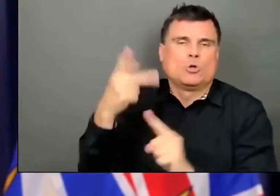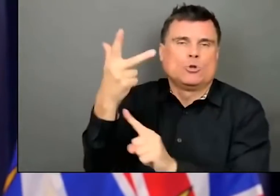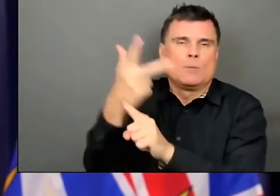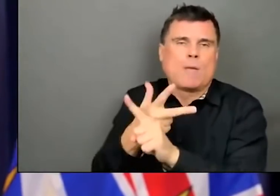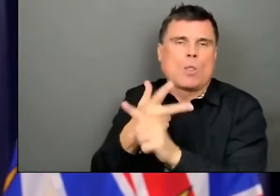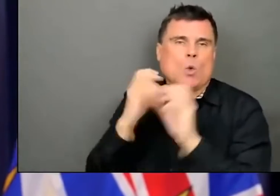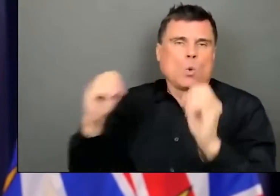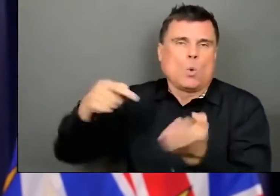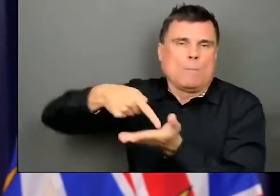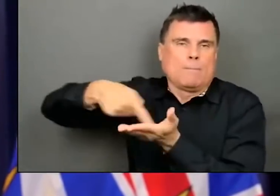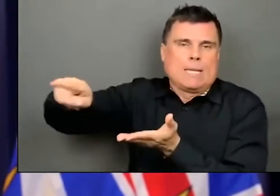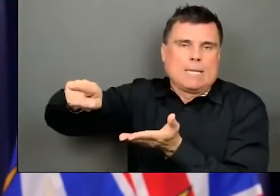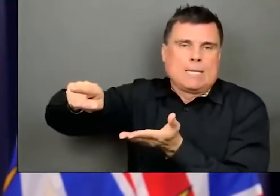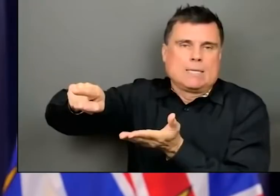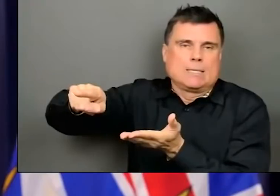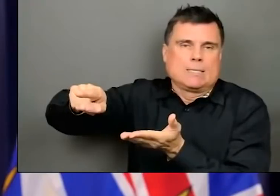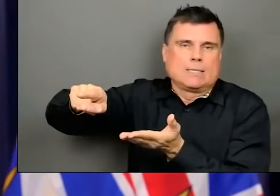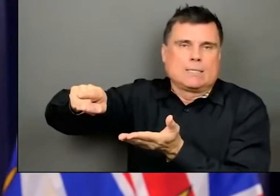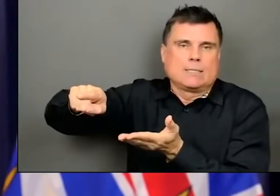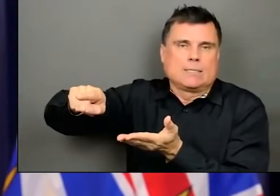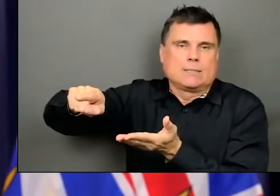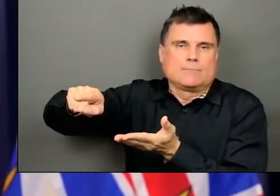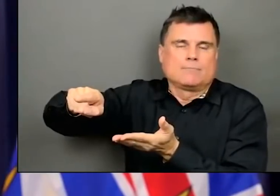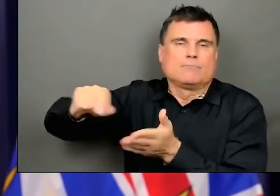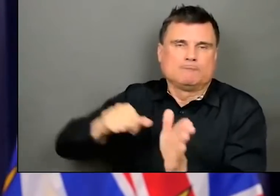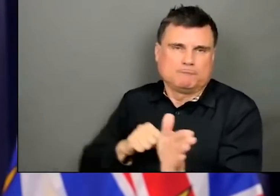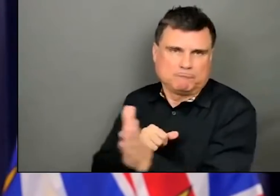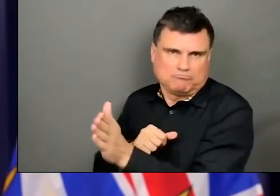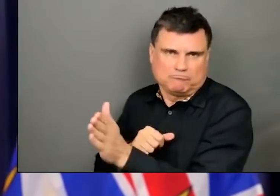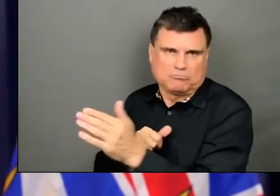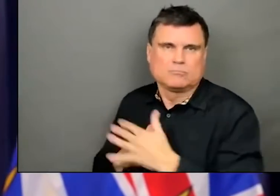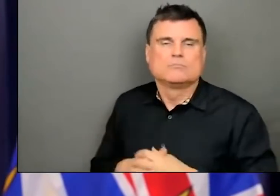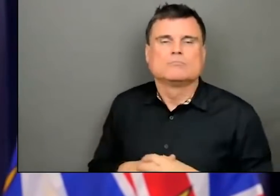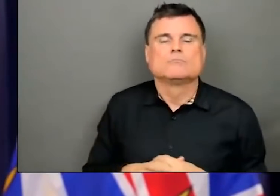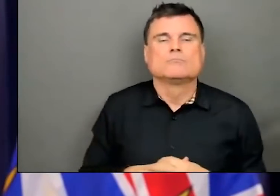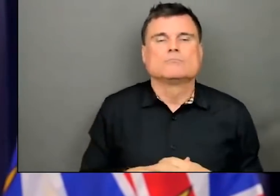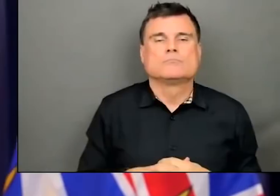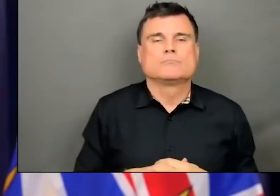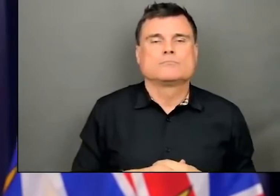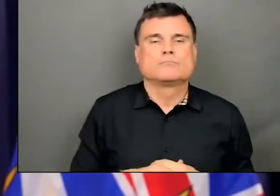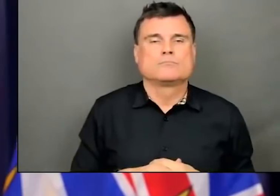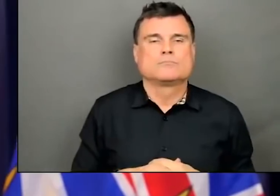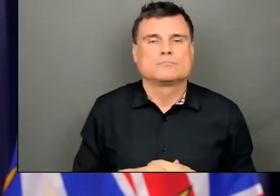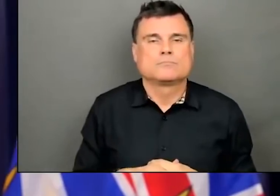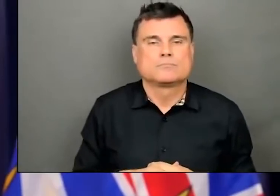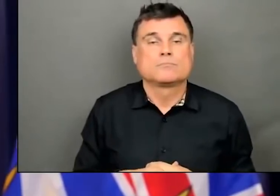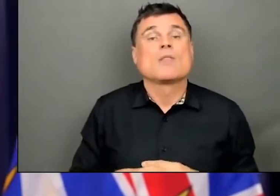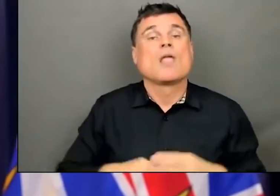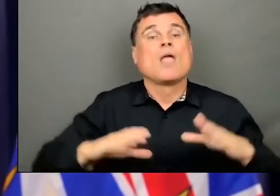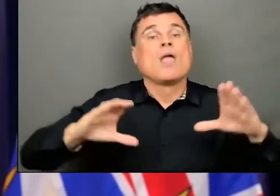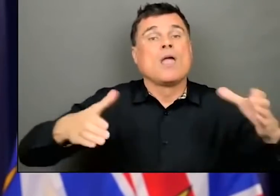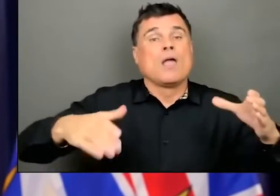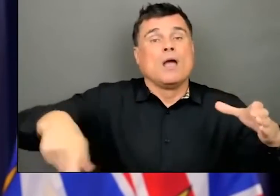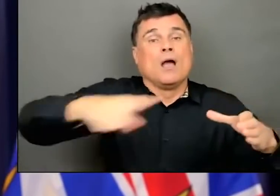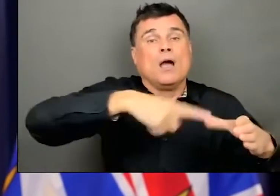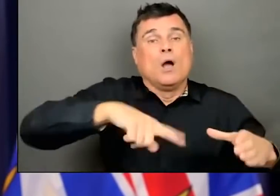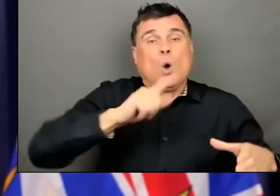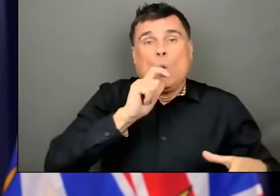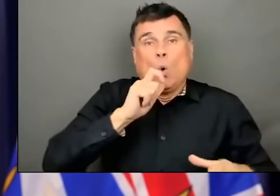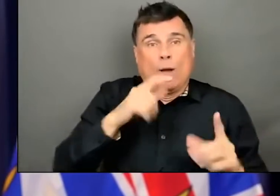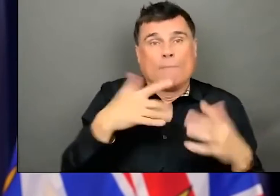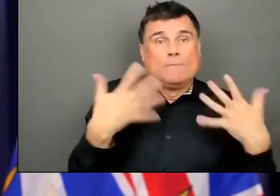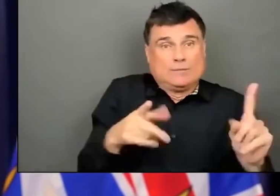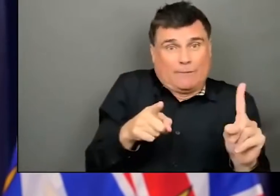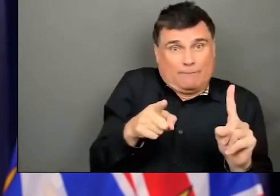alternative work arrangements and will be required to provide proof of vaccination, full vaccination, within 35 days of having received their first